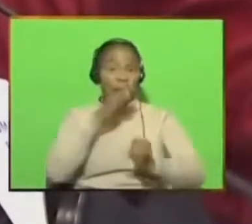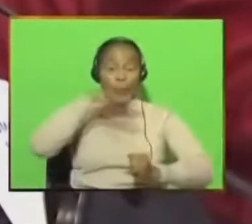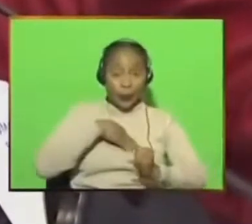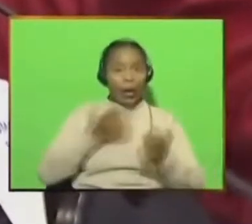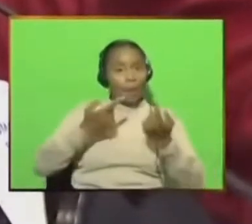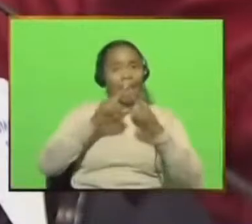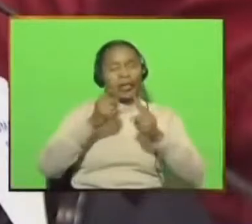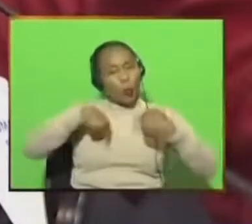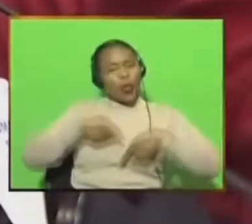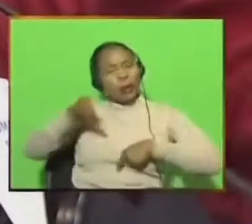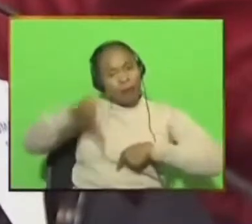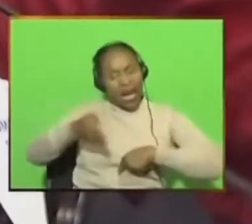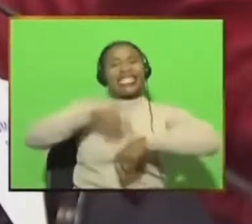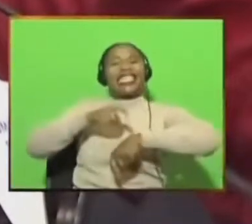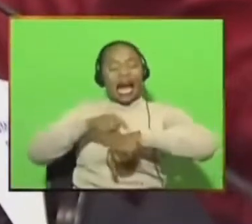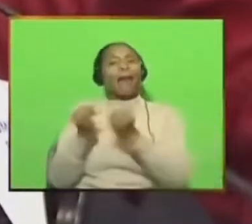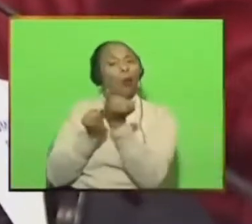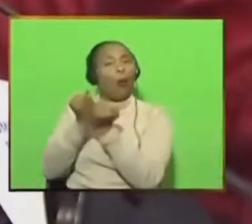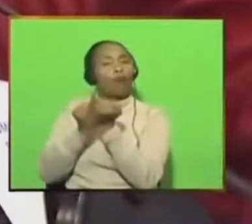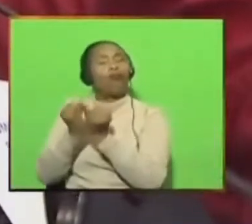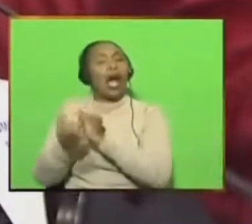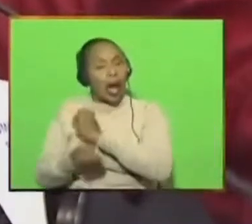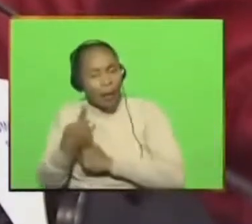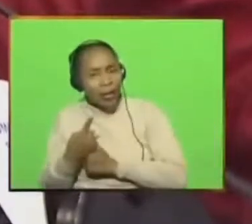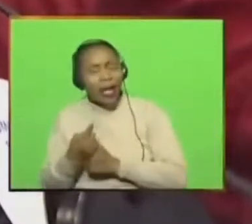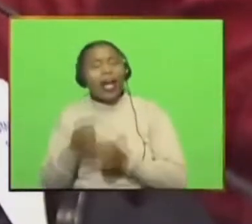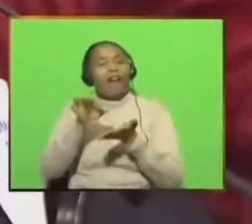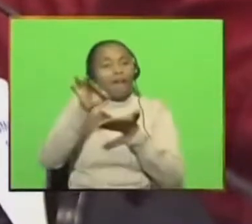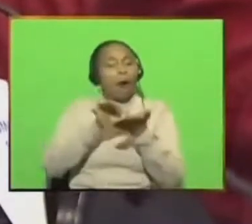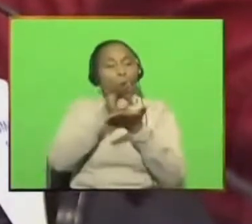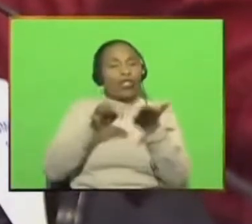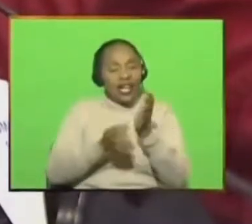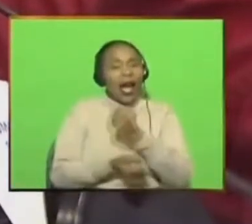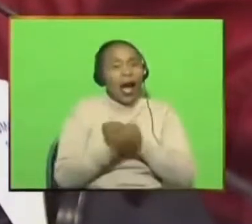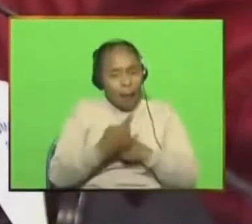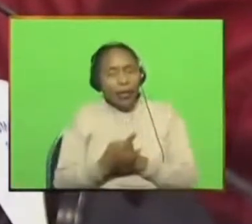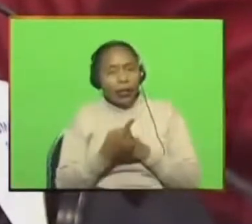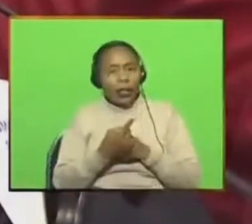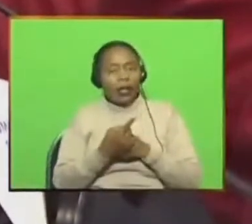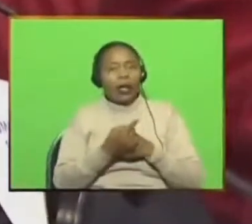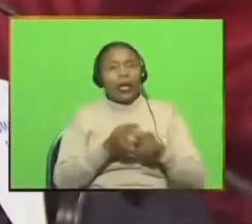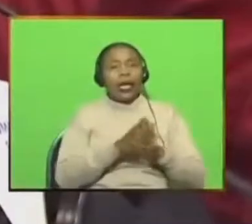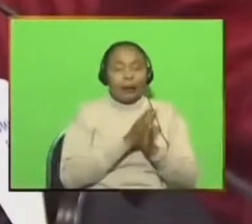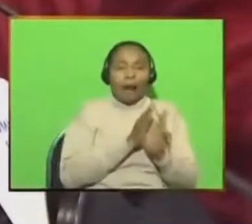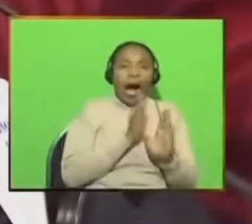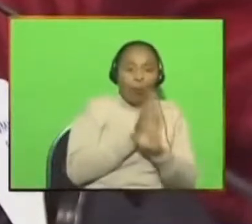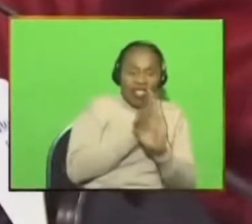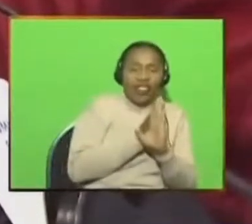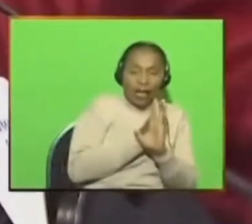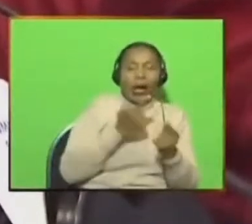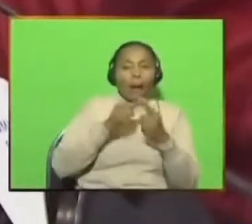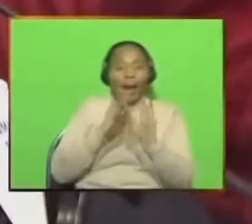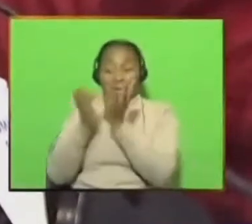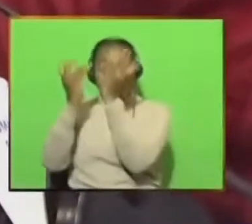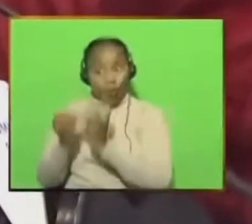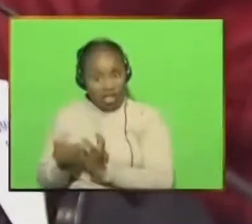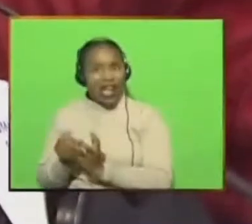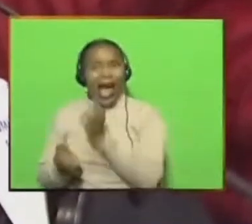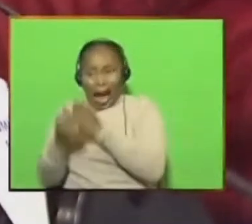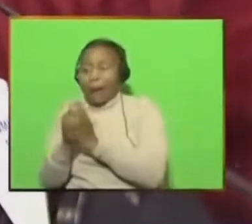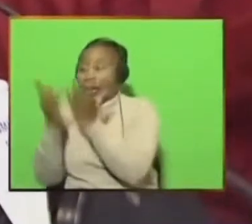These cameras that are showing me now must zoom in as the counting is happening. The last thing I want to say,